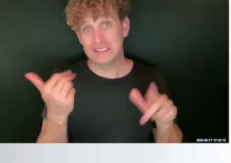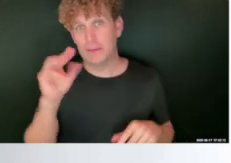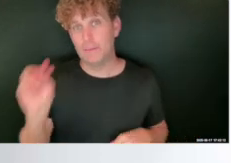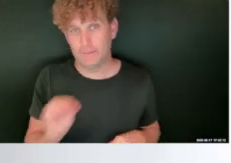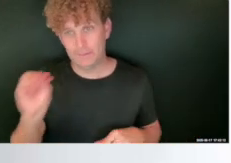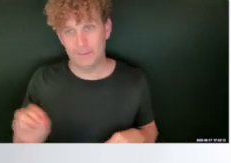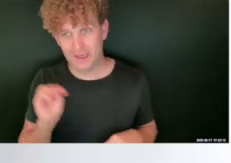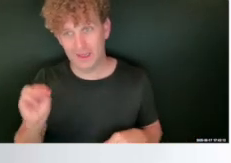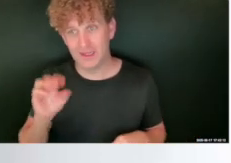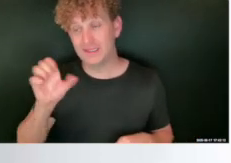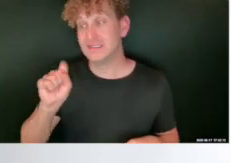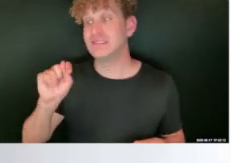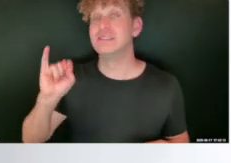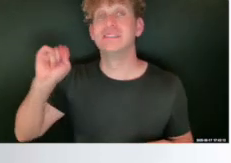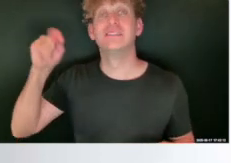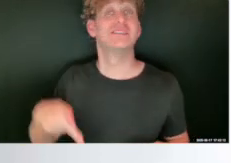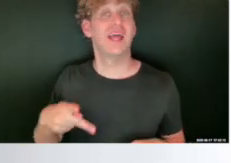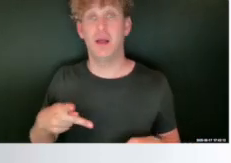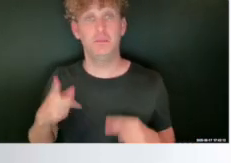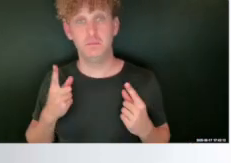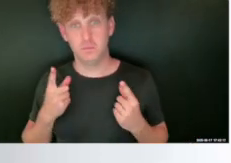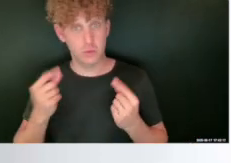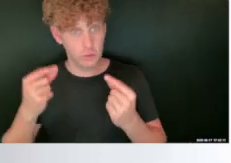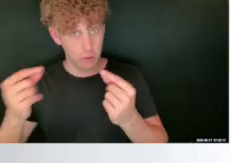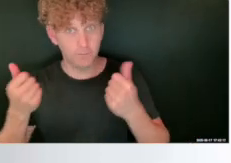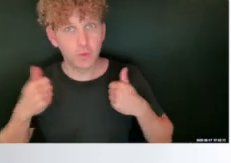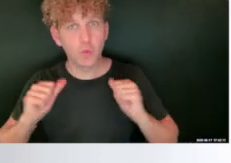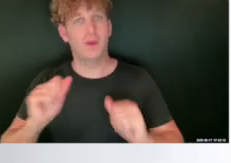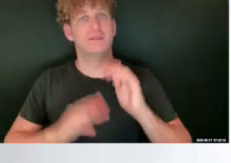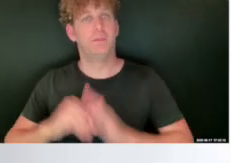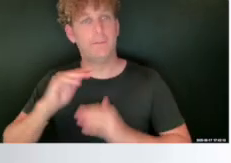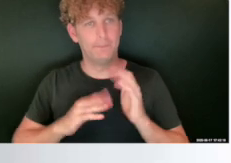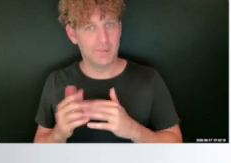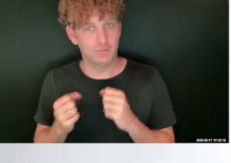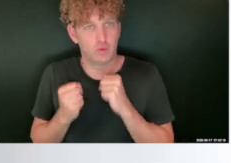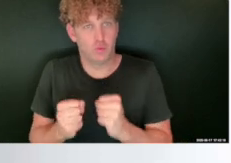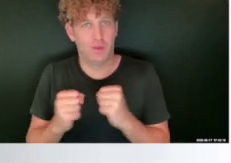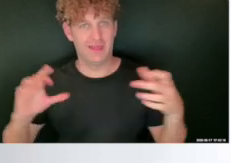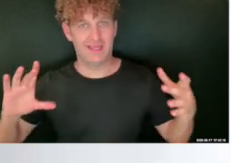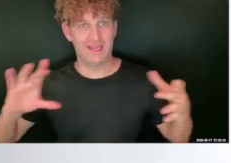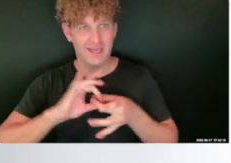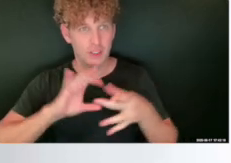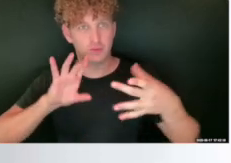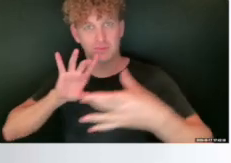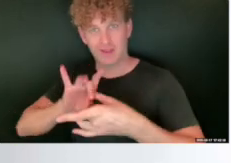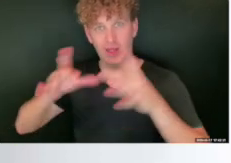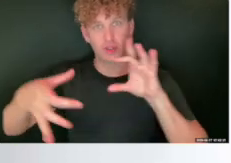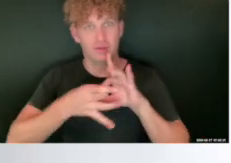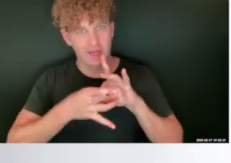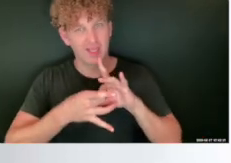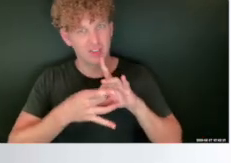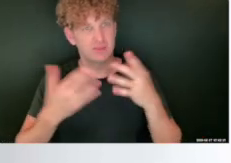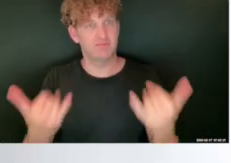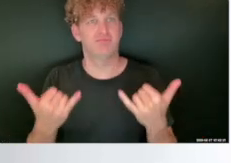new and better transportation options. It focuses on building local skills and making clean, shared,